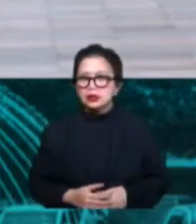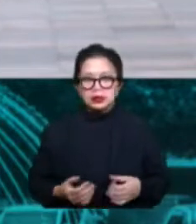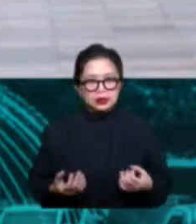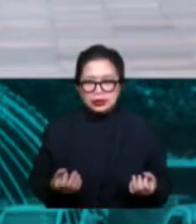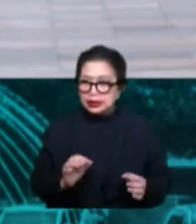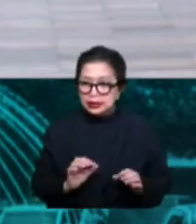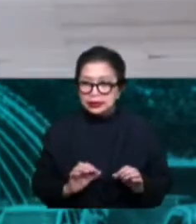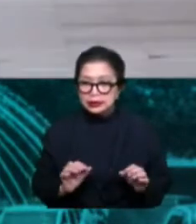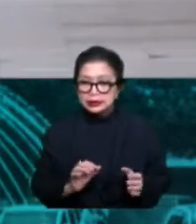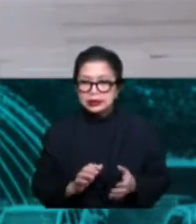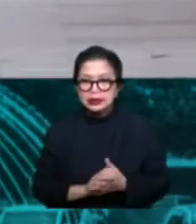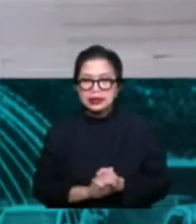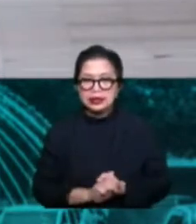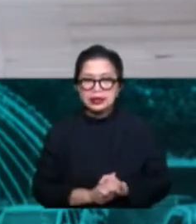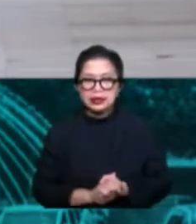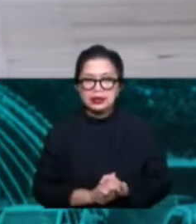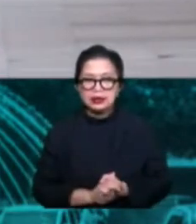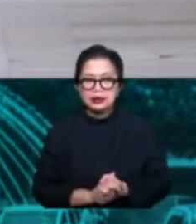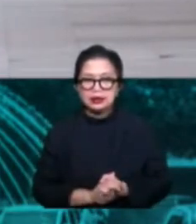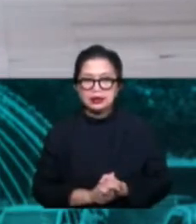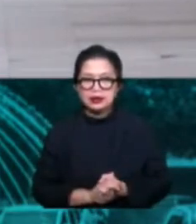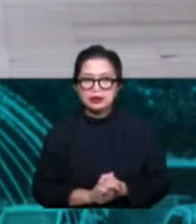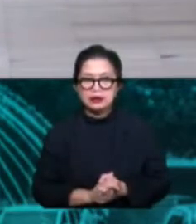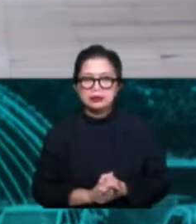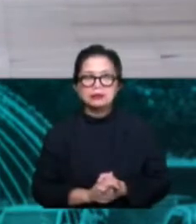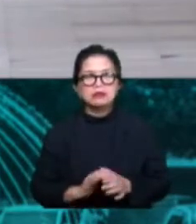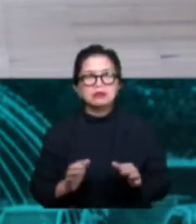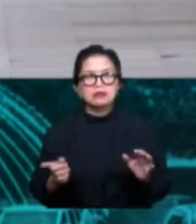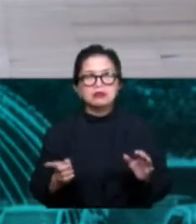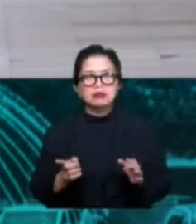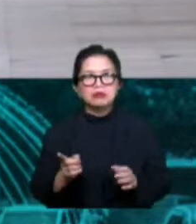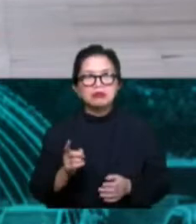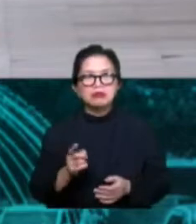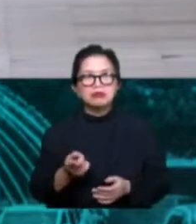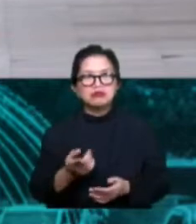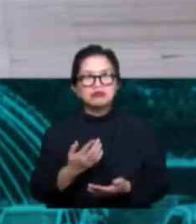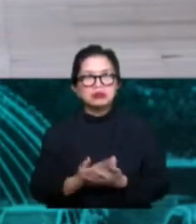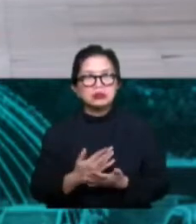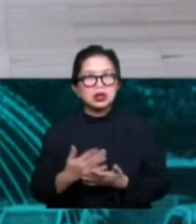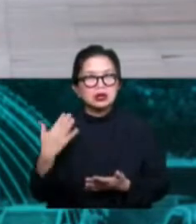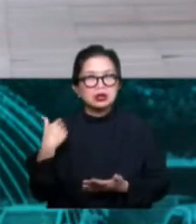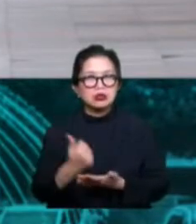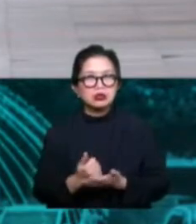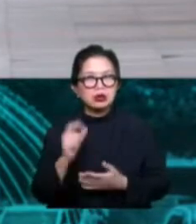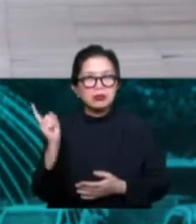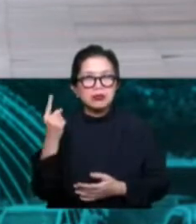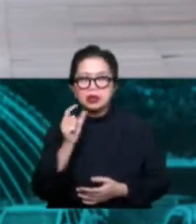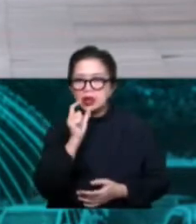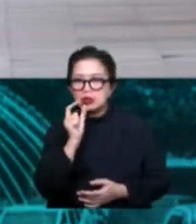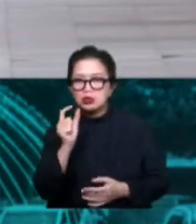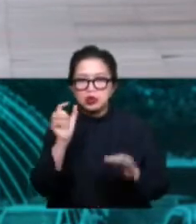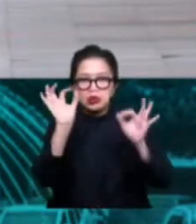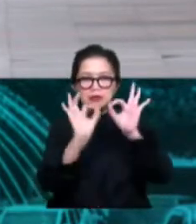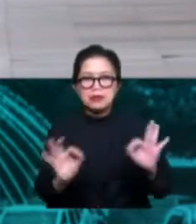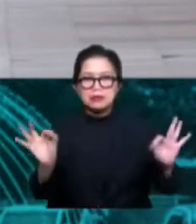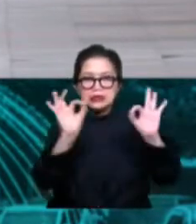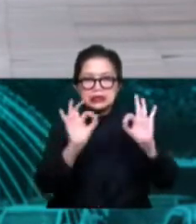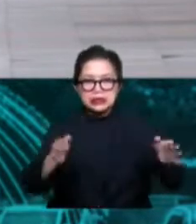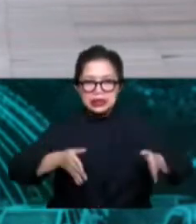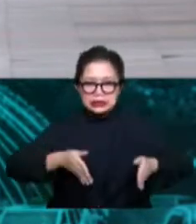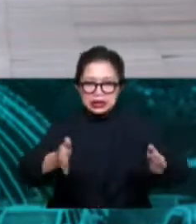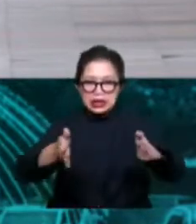government take care of and everybody clean. It's not good. It means that we have job to make